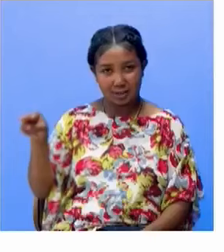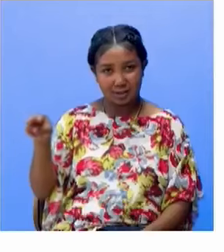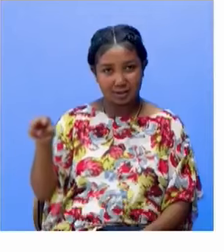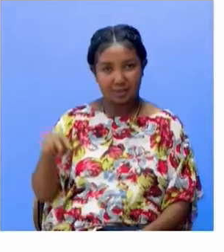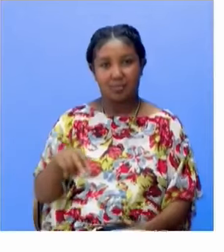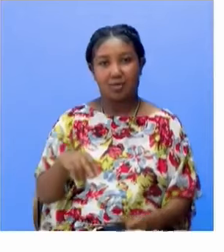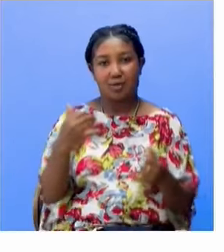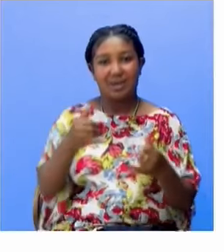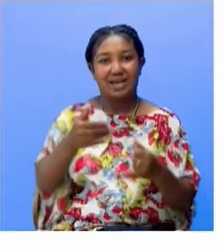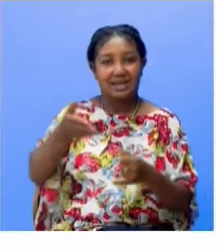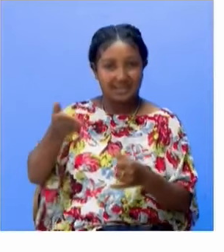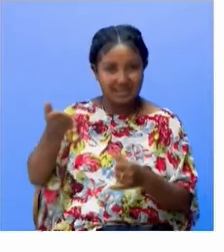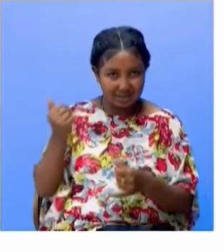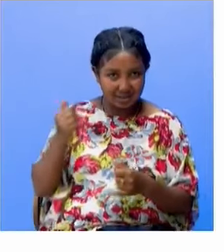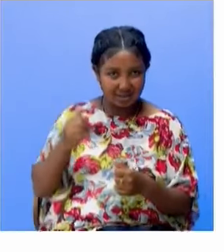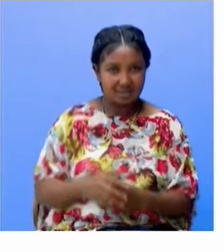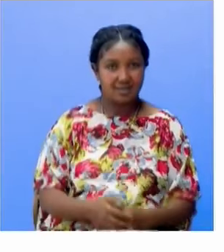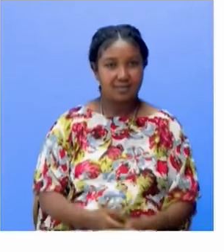Played.